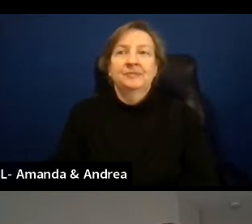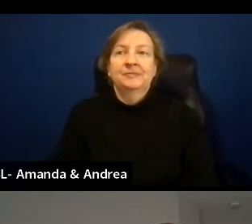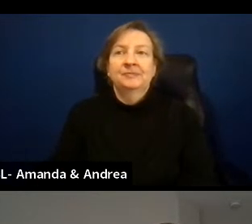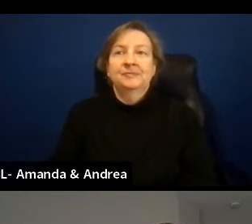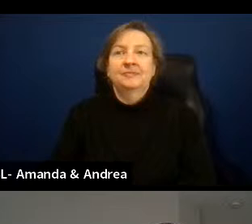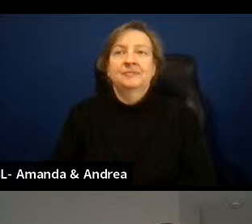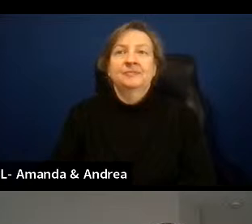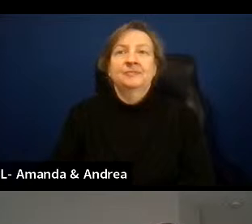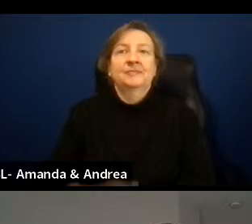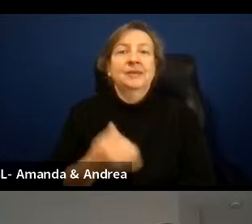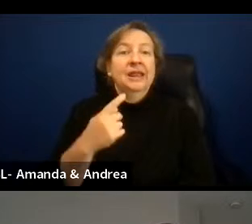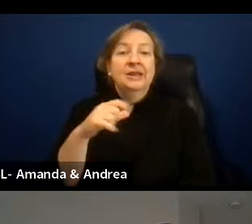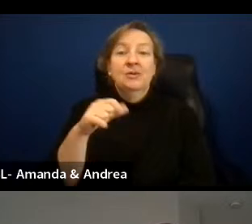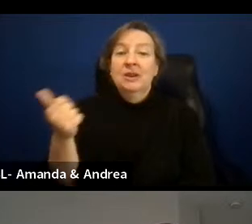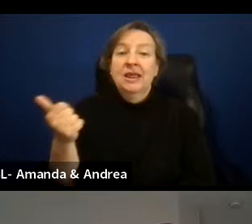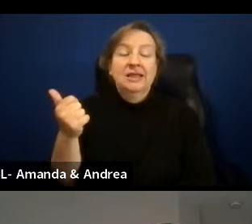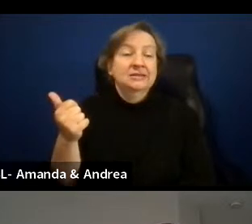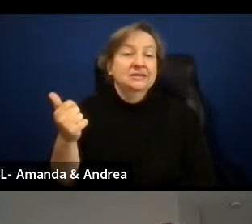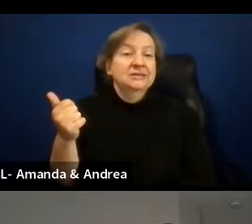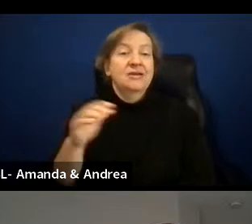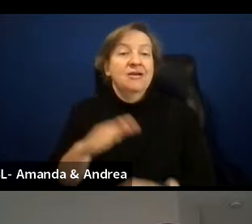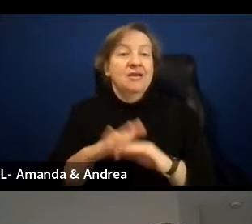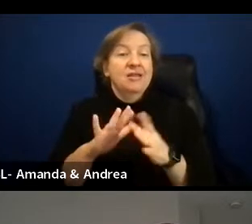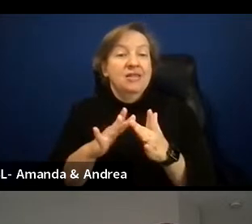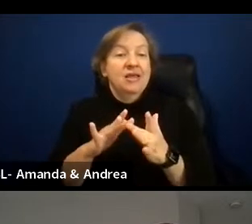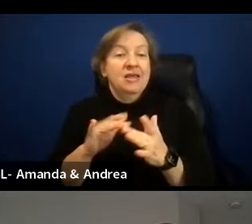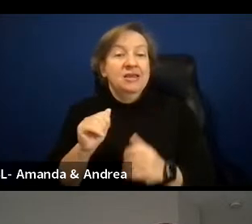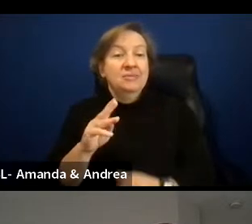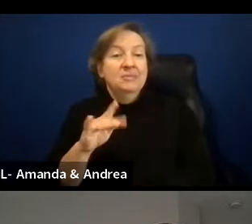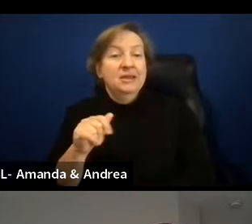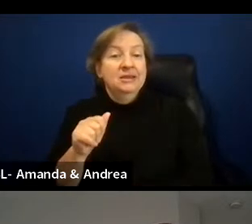And anyone else pop up online, Amanda?